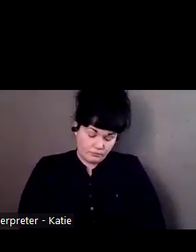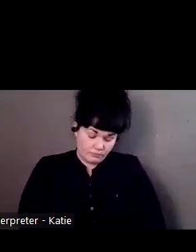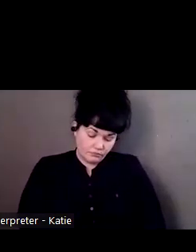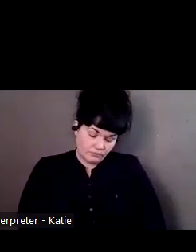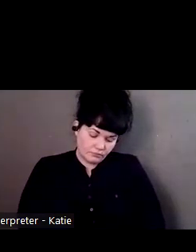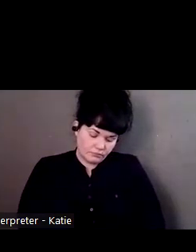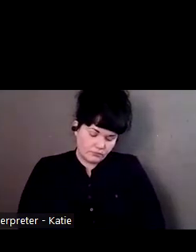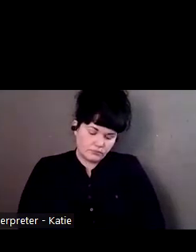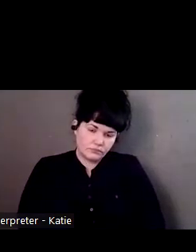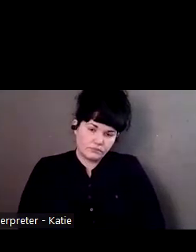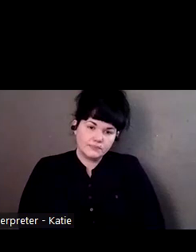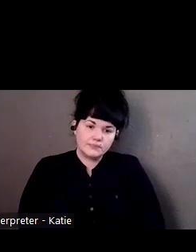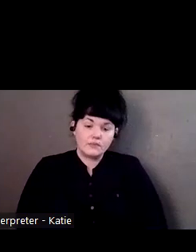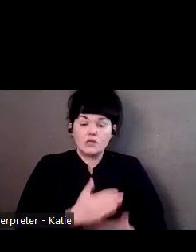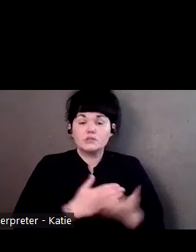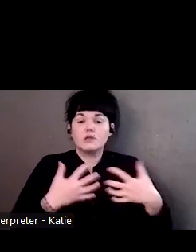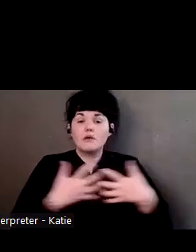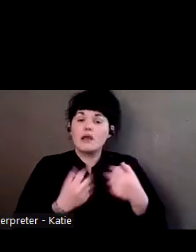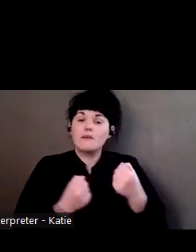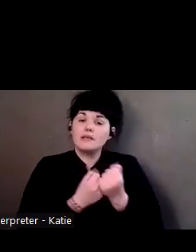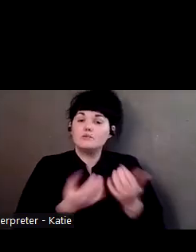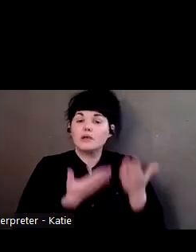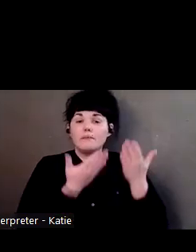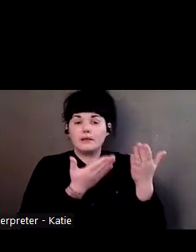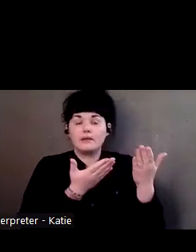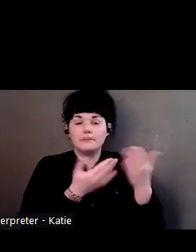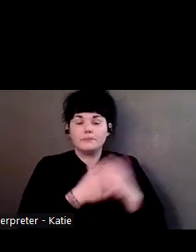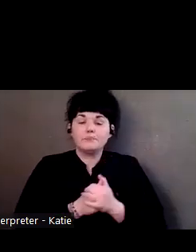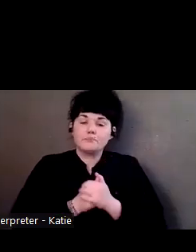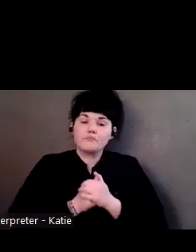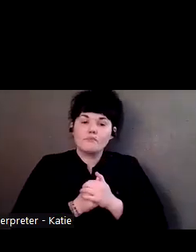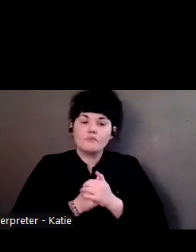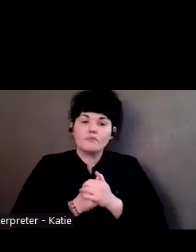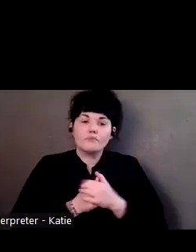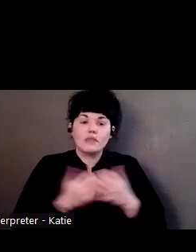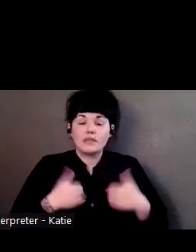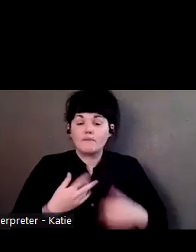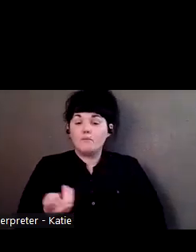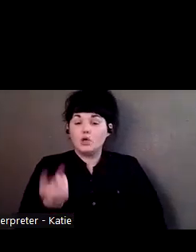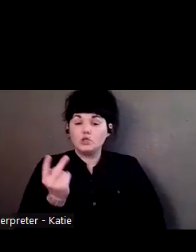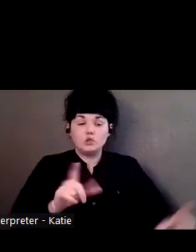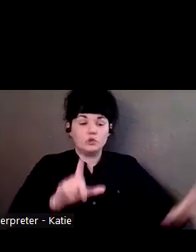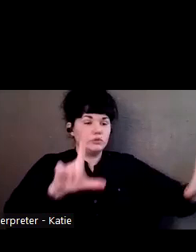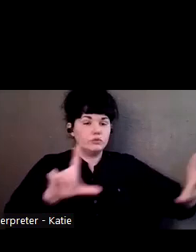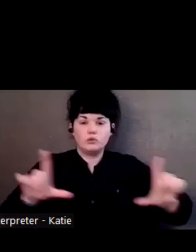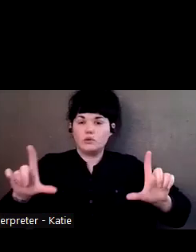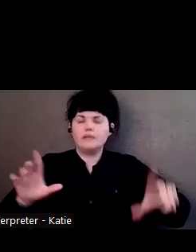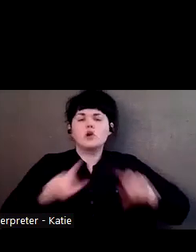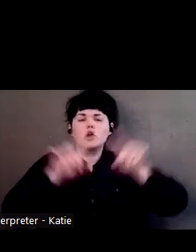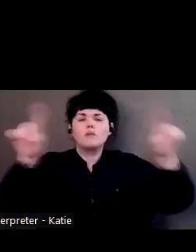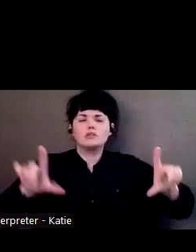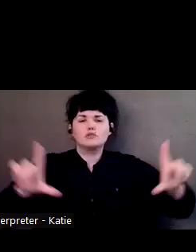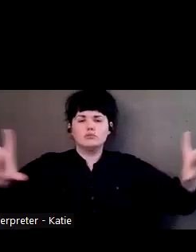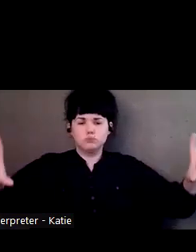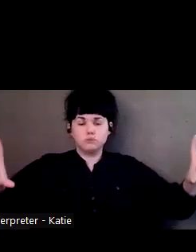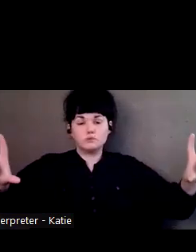So some of the accommodations that were recommended for this individual included dual screens, a larger monitor,